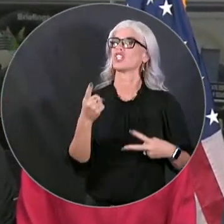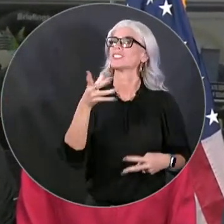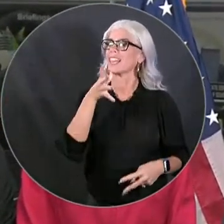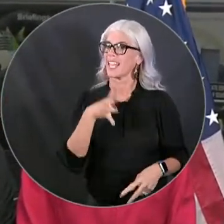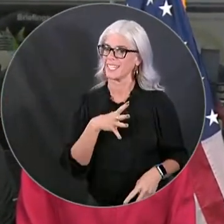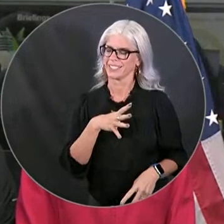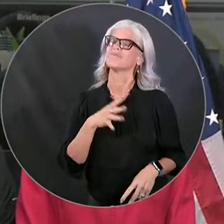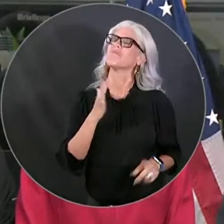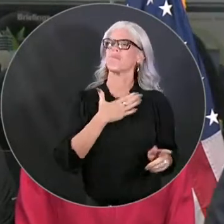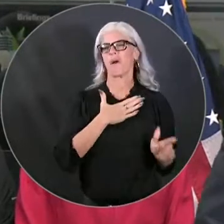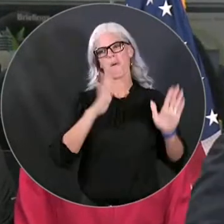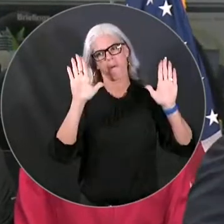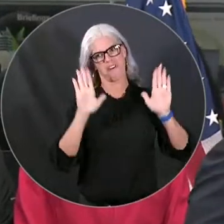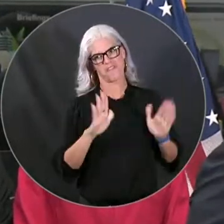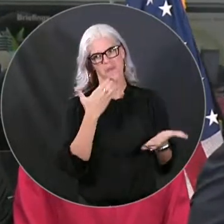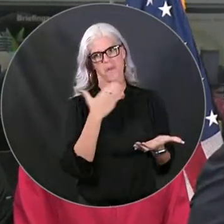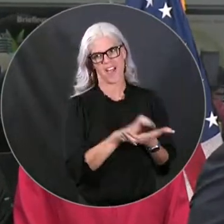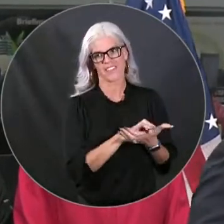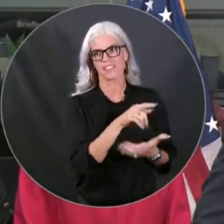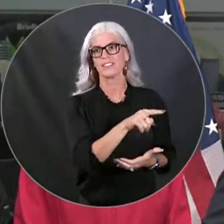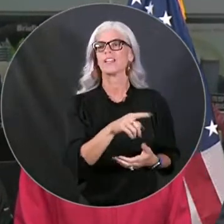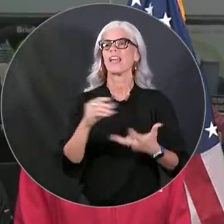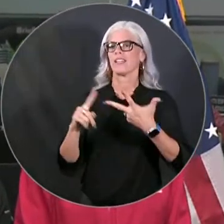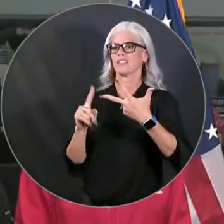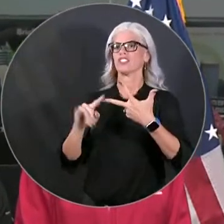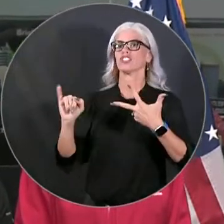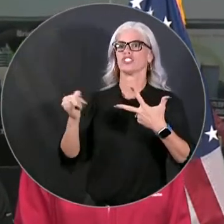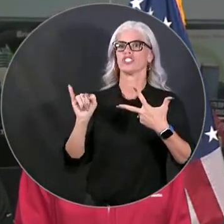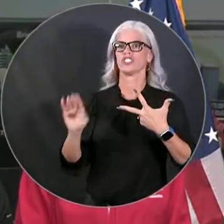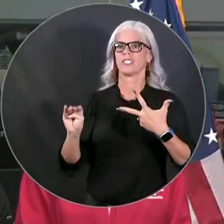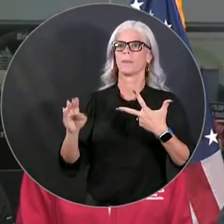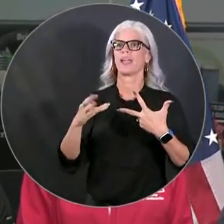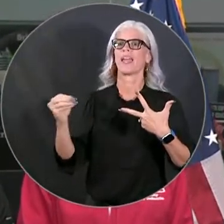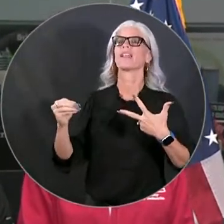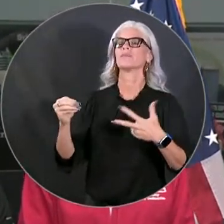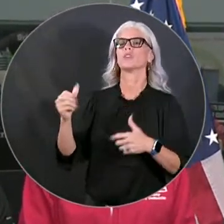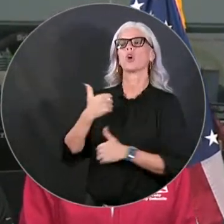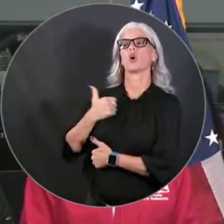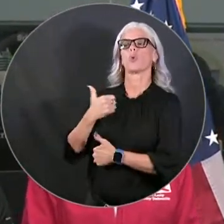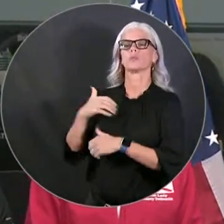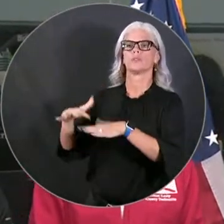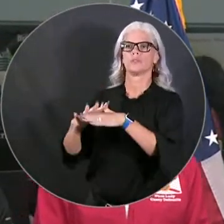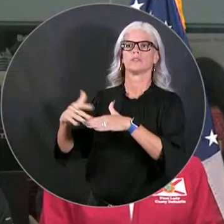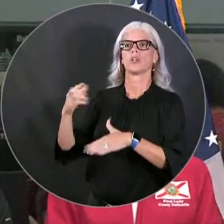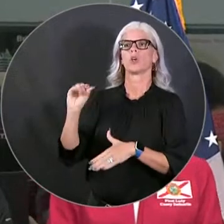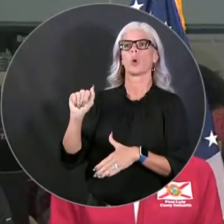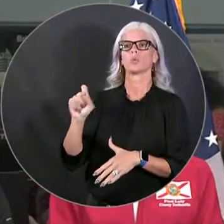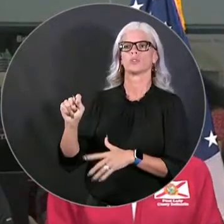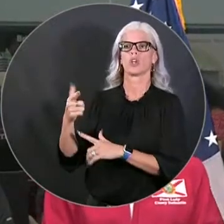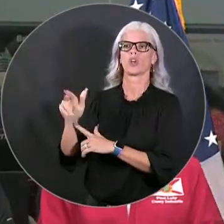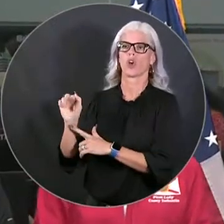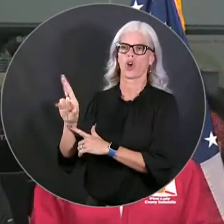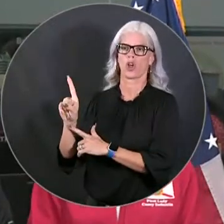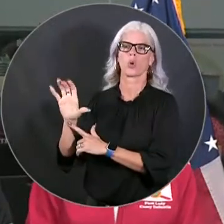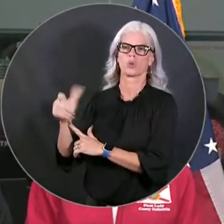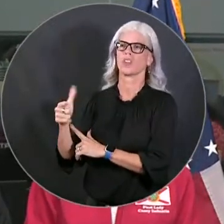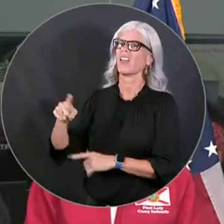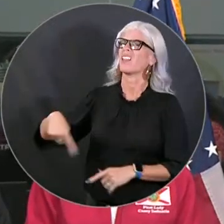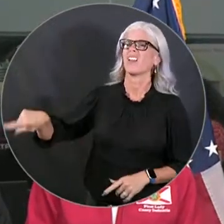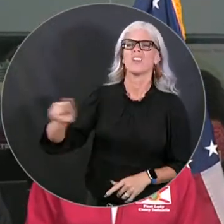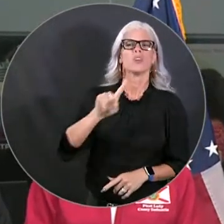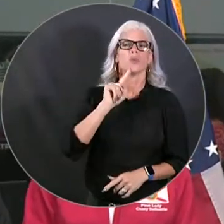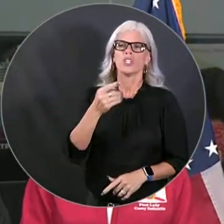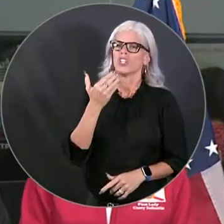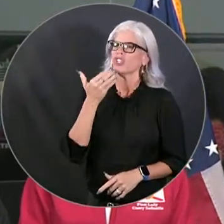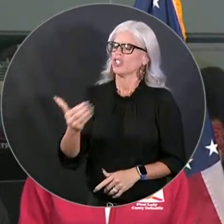Check, and great Coast Guard, Admiral McPherson, and they've been so good in terms of what's happened. So